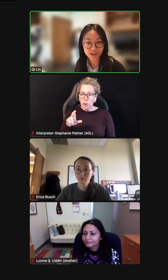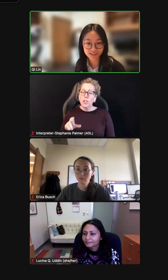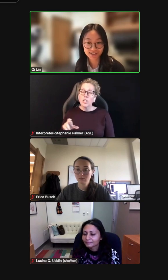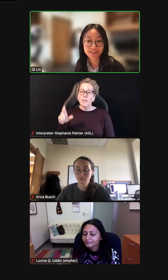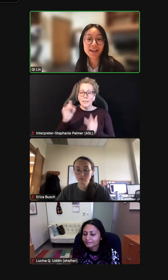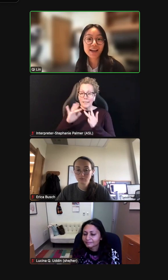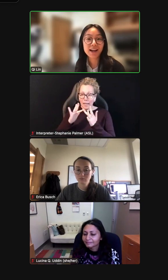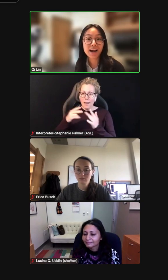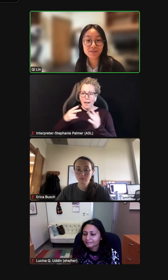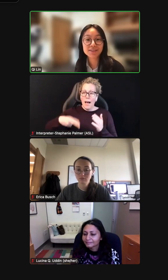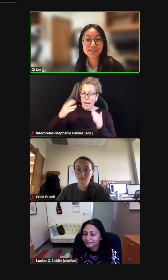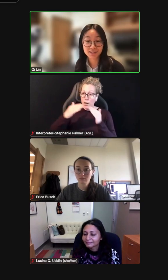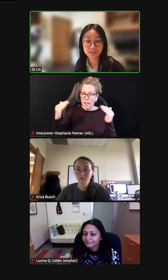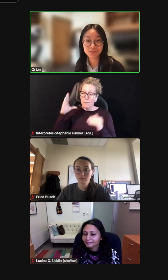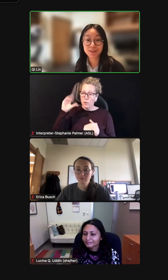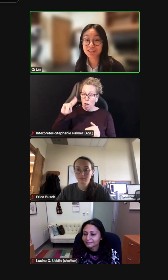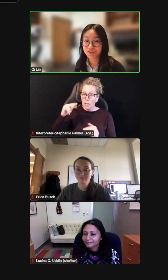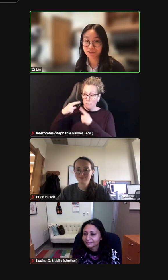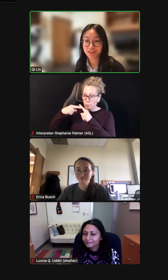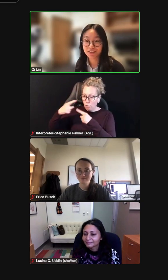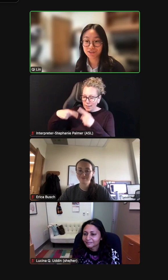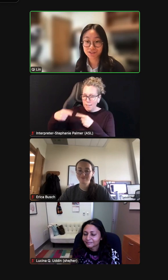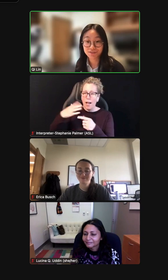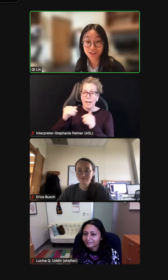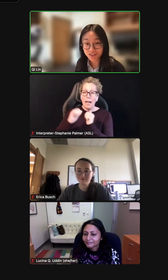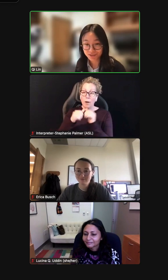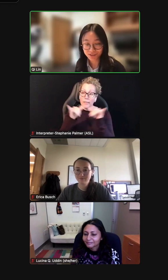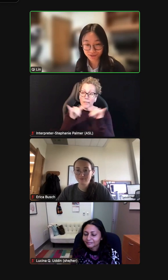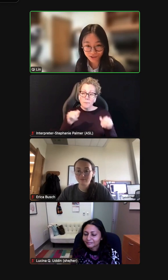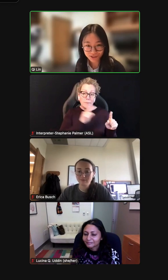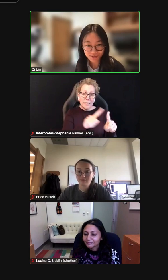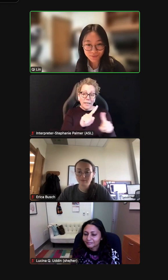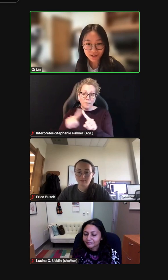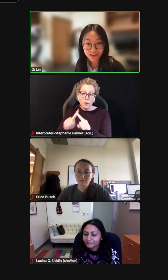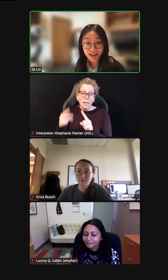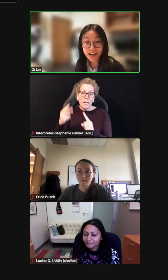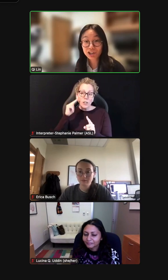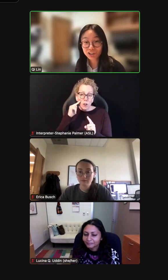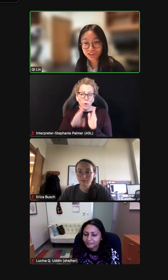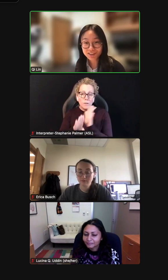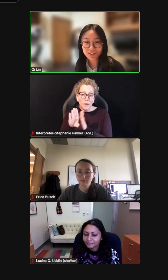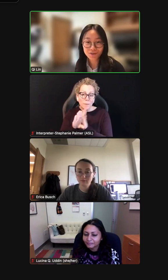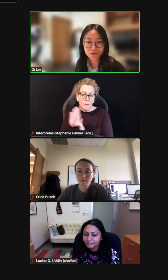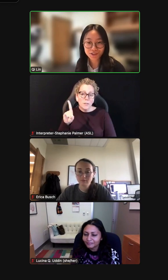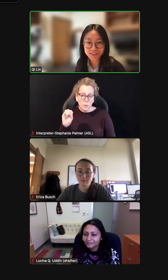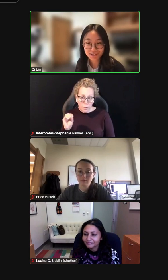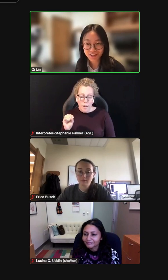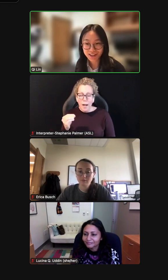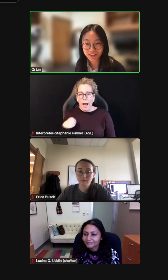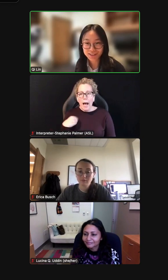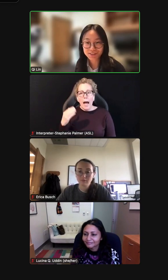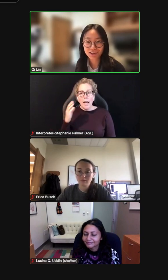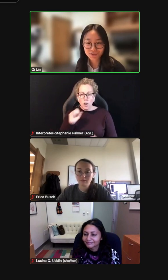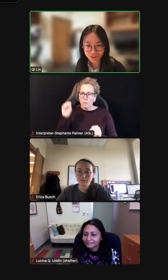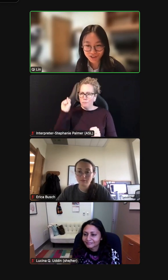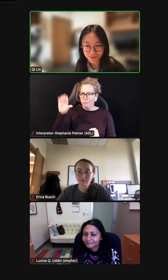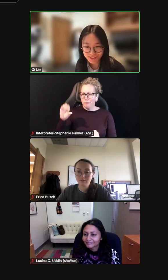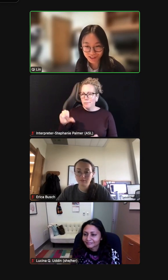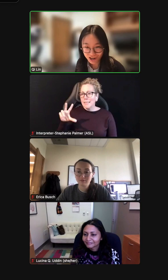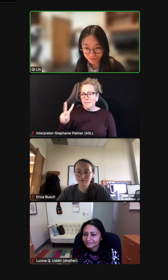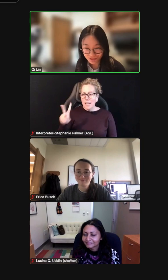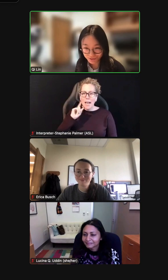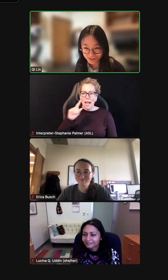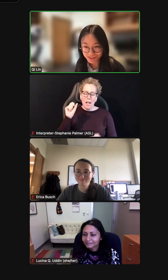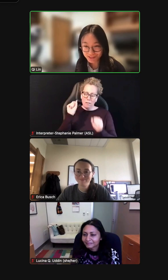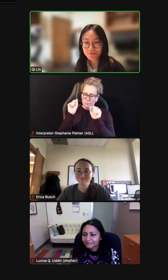cognitive processes and how these systems may differ in neurodevelopmental disorders. I could go through her CV and list all of her